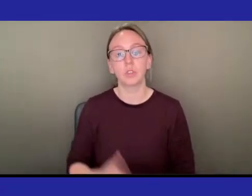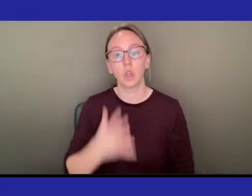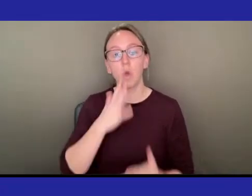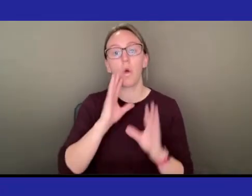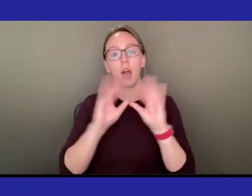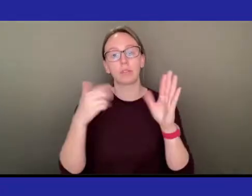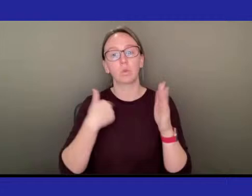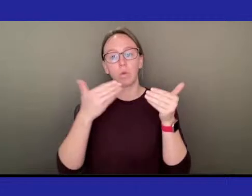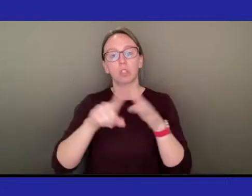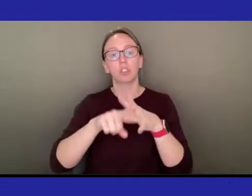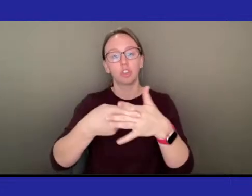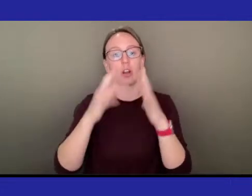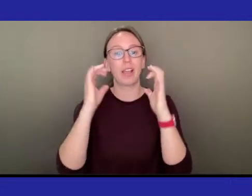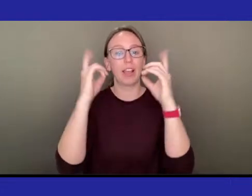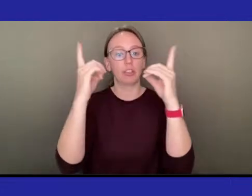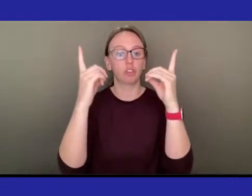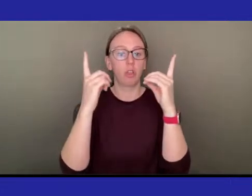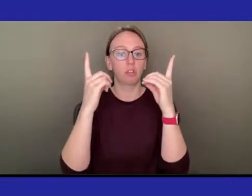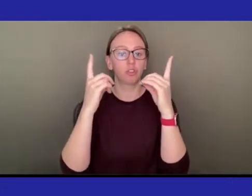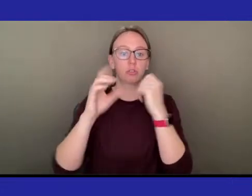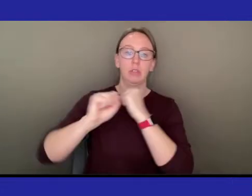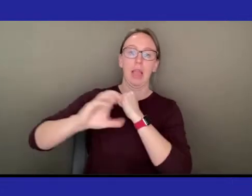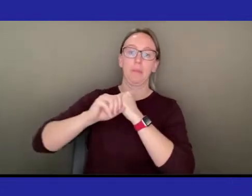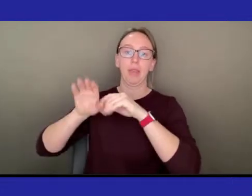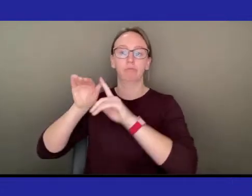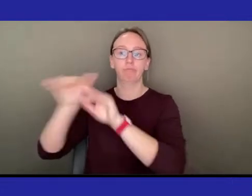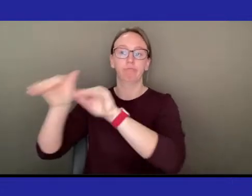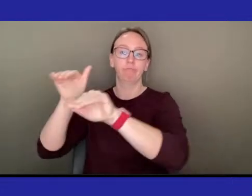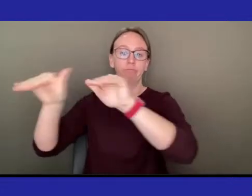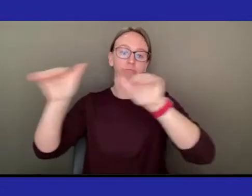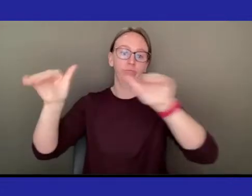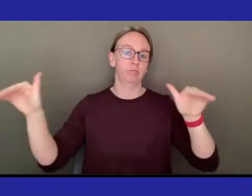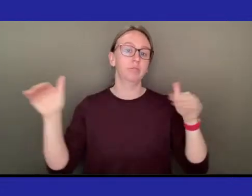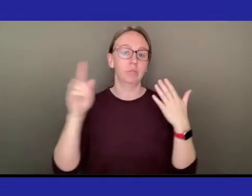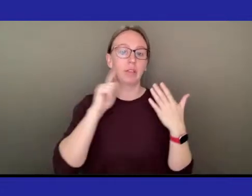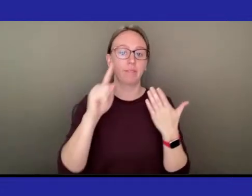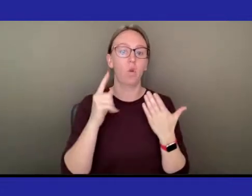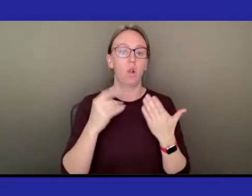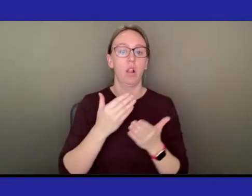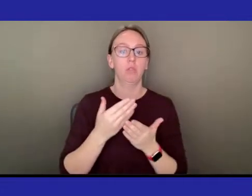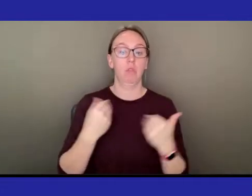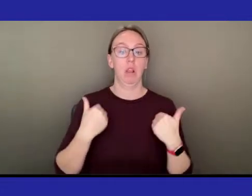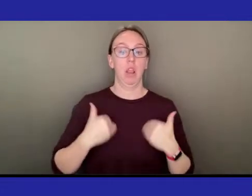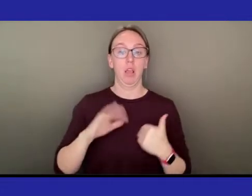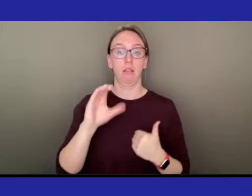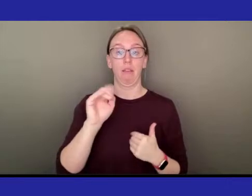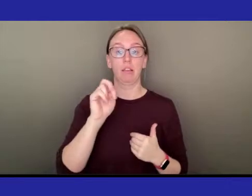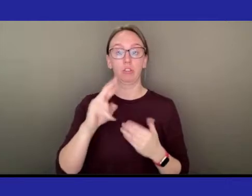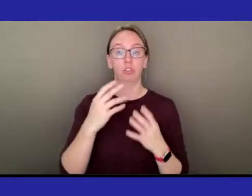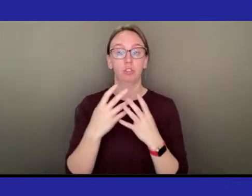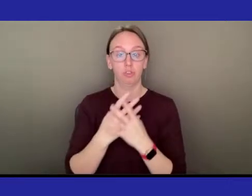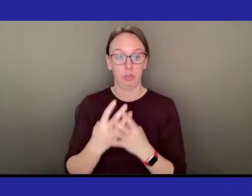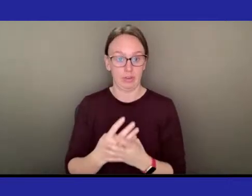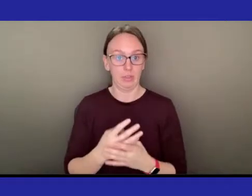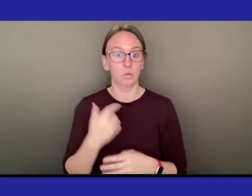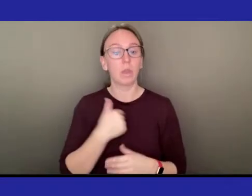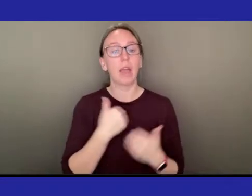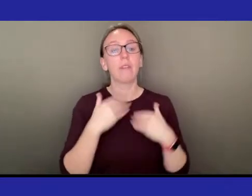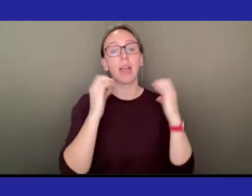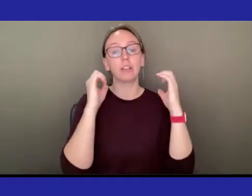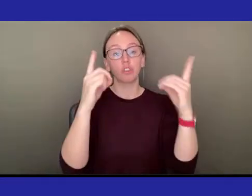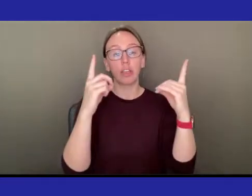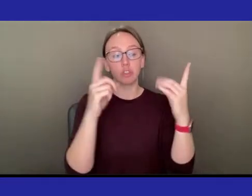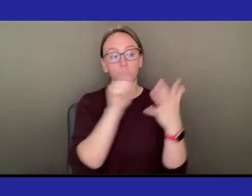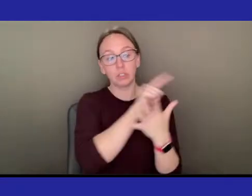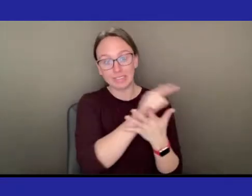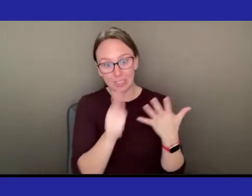an educational campaign for lung cancer screening. We have some educational CME series. We mentioned Lung Cancer Screening Awareness Month, and we